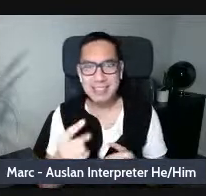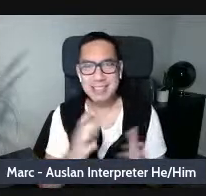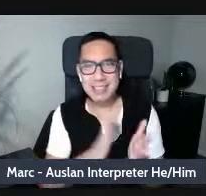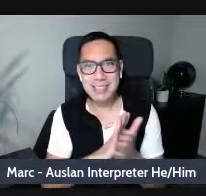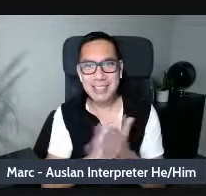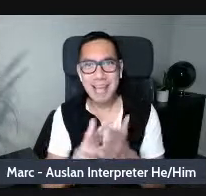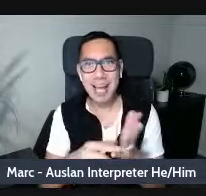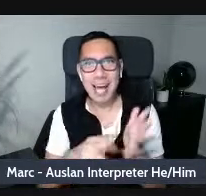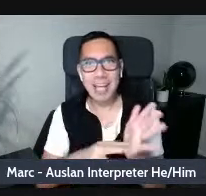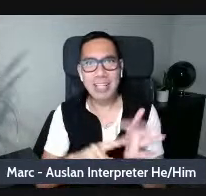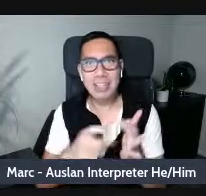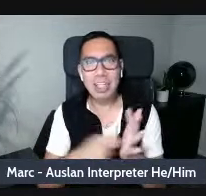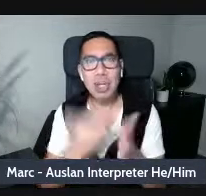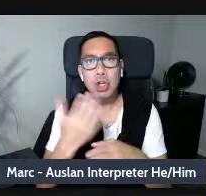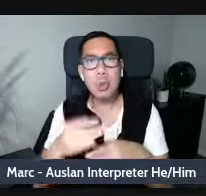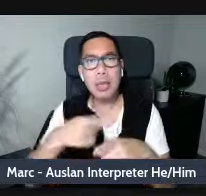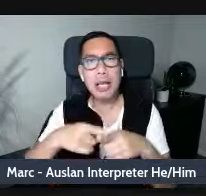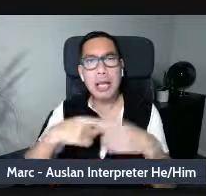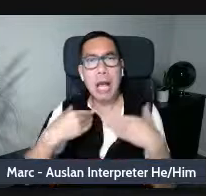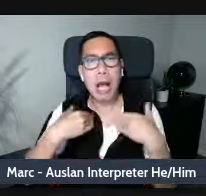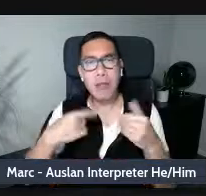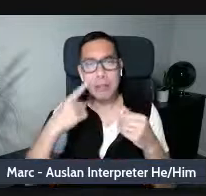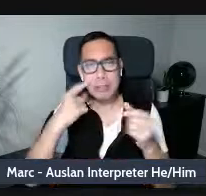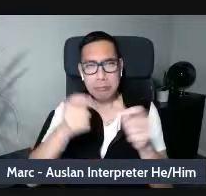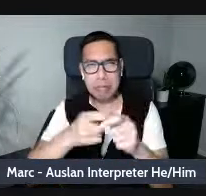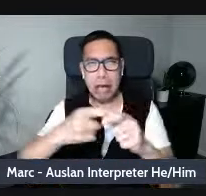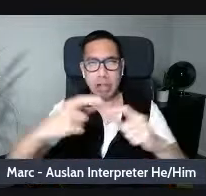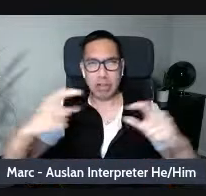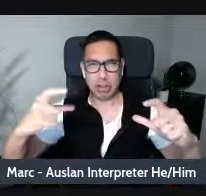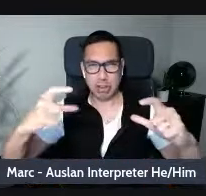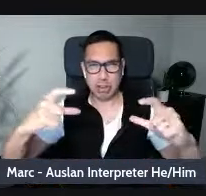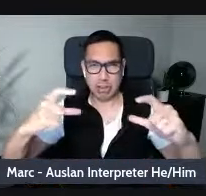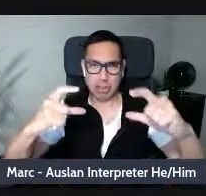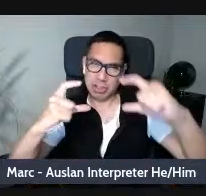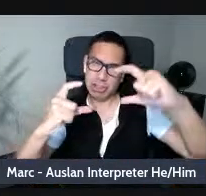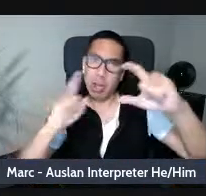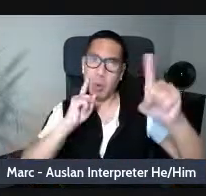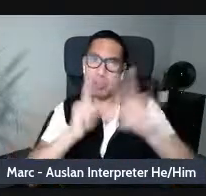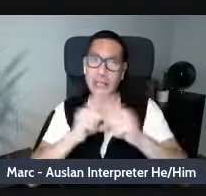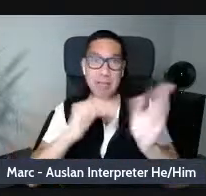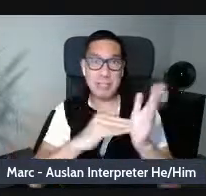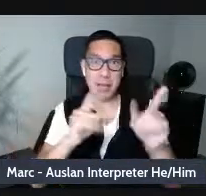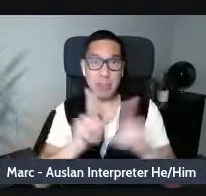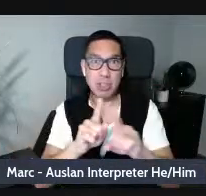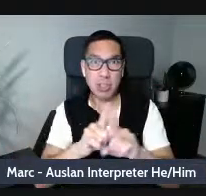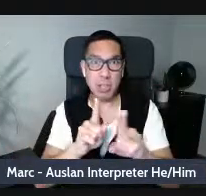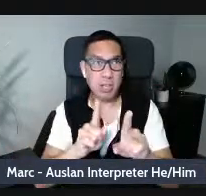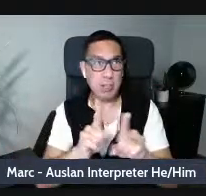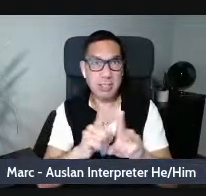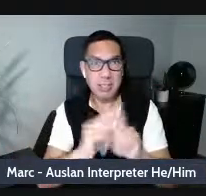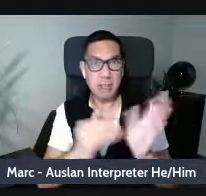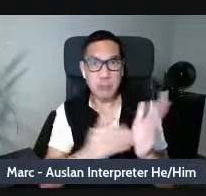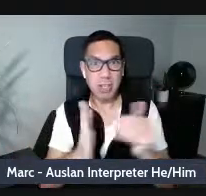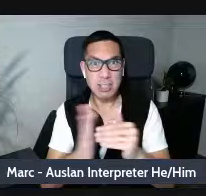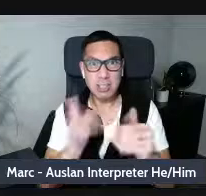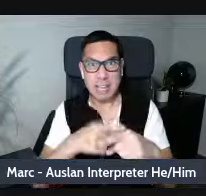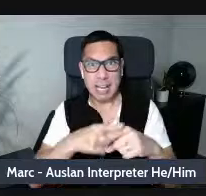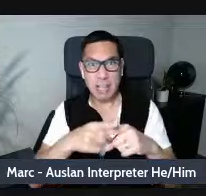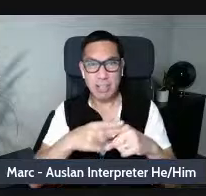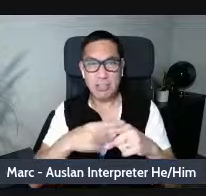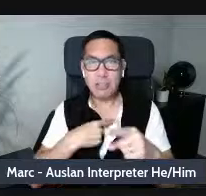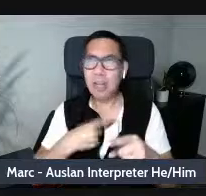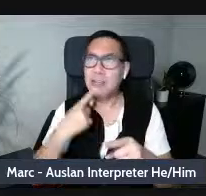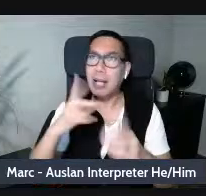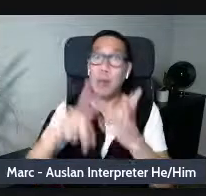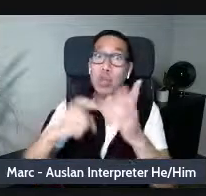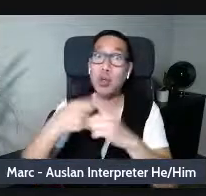is quite large, and it's the size of England basically. And when I tell my UK colleagues that, they're just blown away that